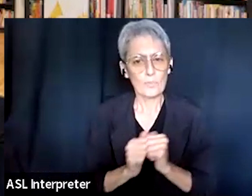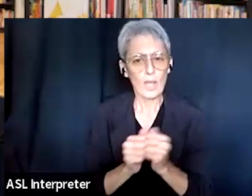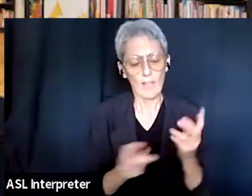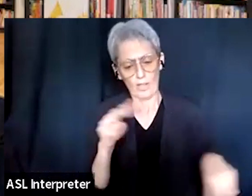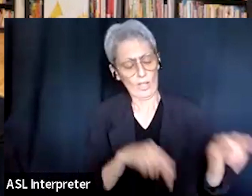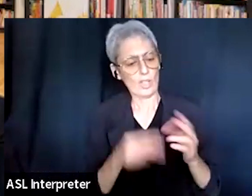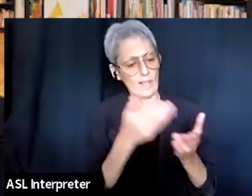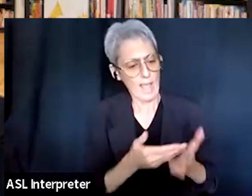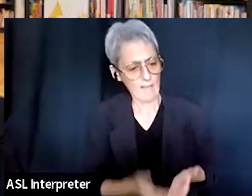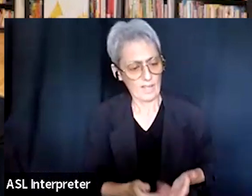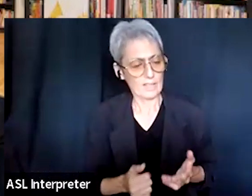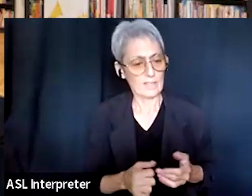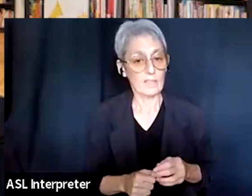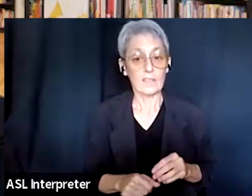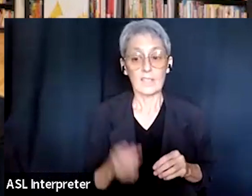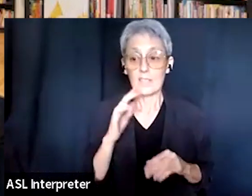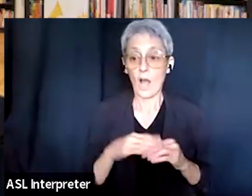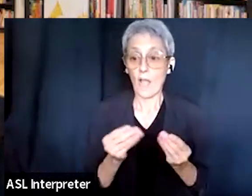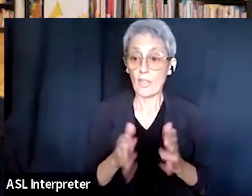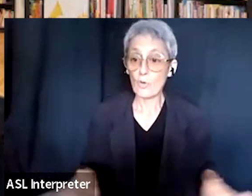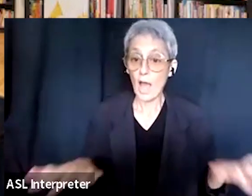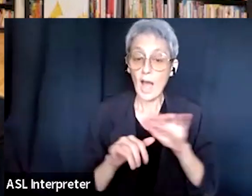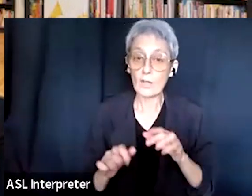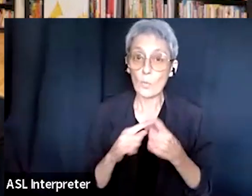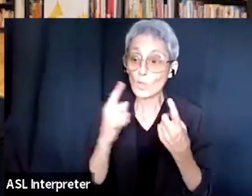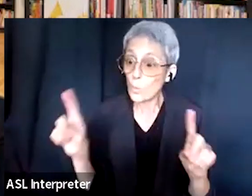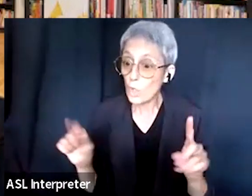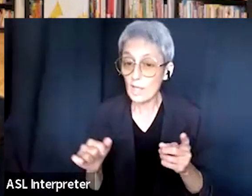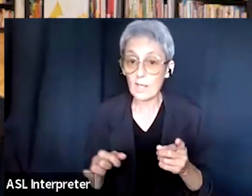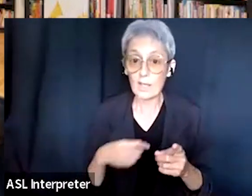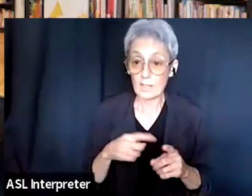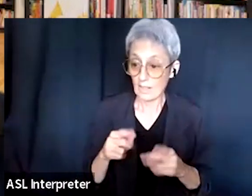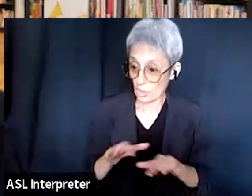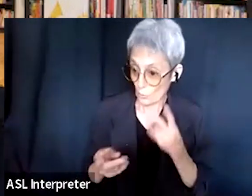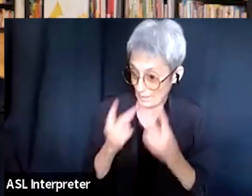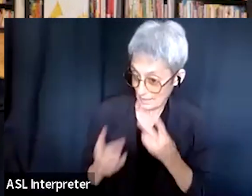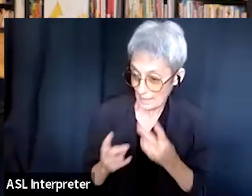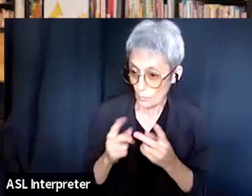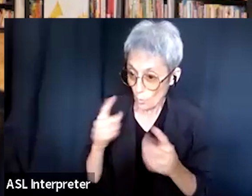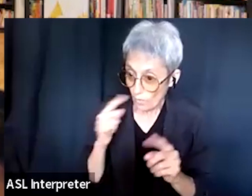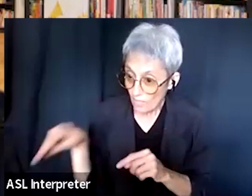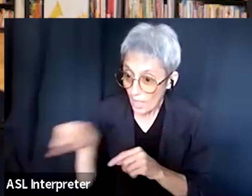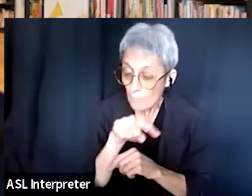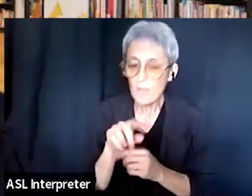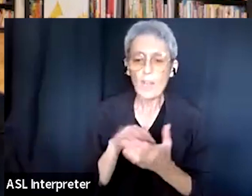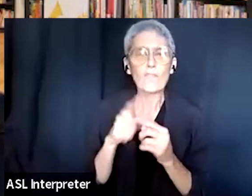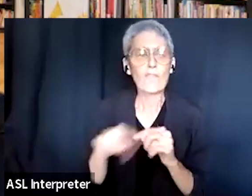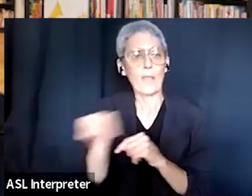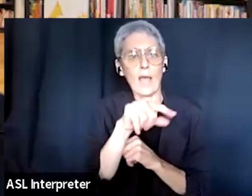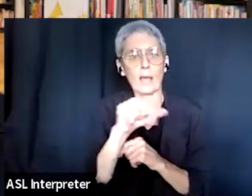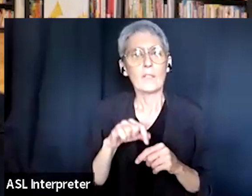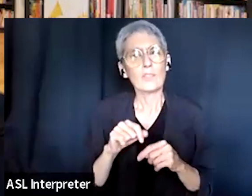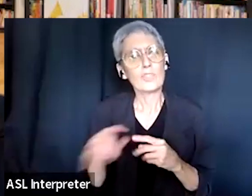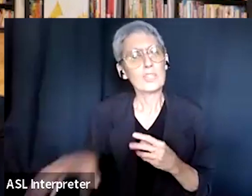but also what's working on the ground with our children in front of us and how we can learn from them to kind of take on board the evidence, but